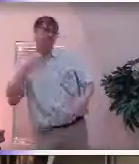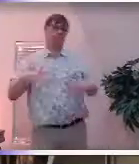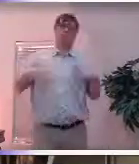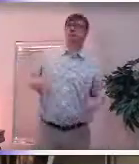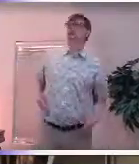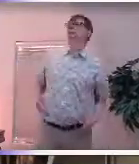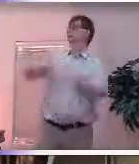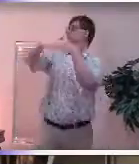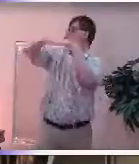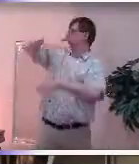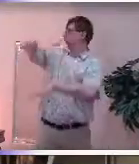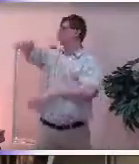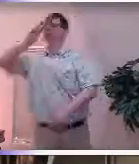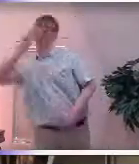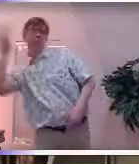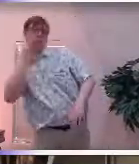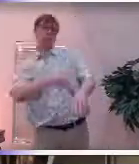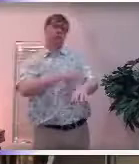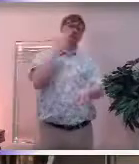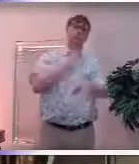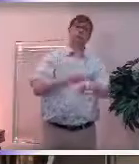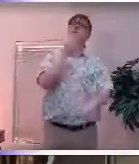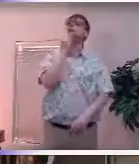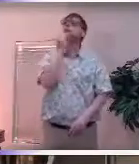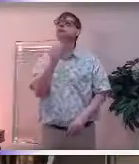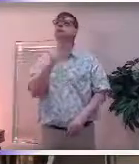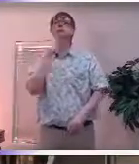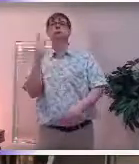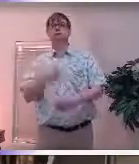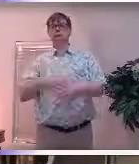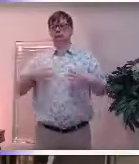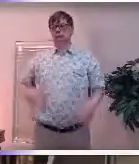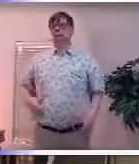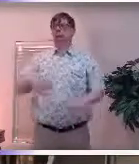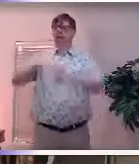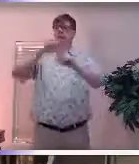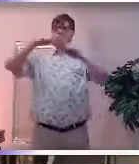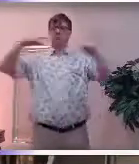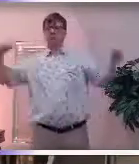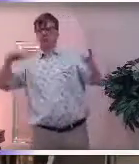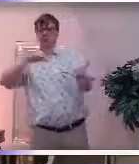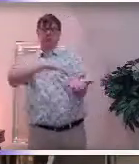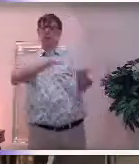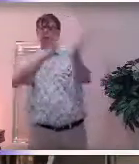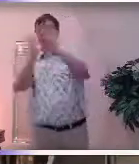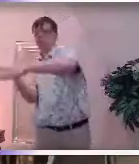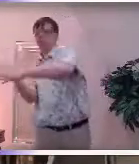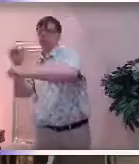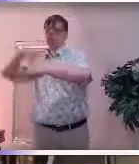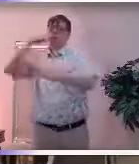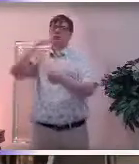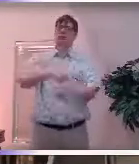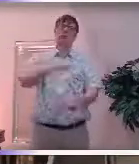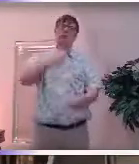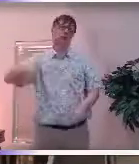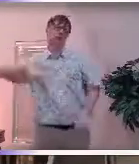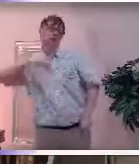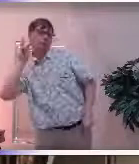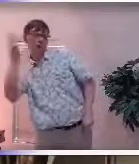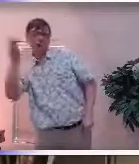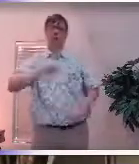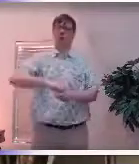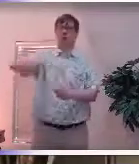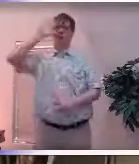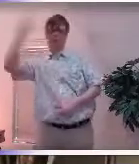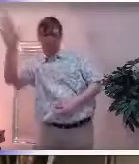less than 3 years old. Stomach lining is replaced every 3 to 5 days. You get a